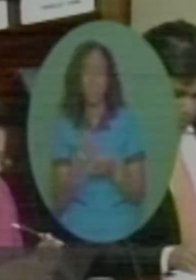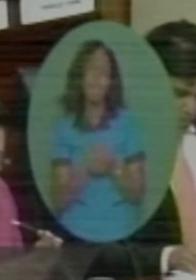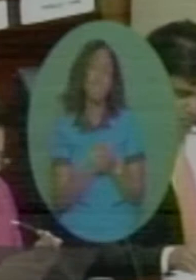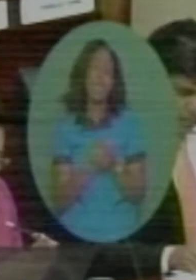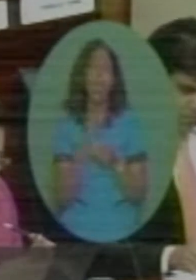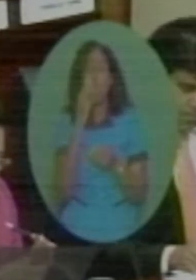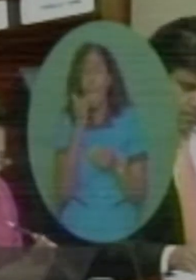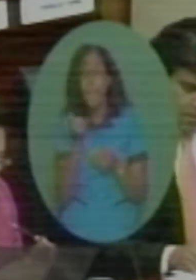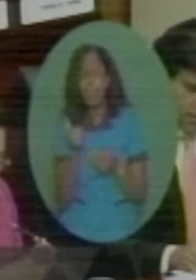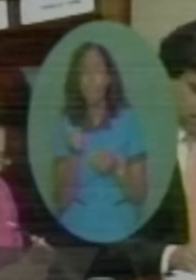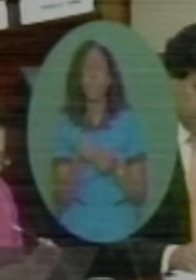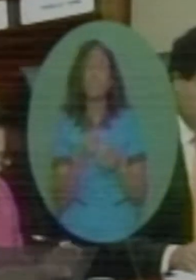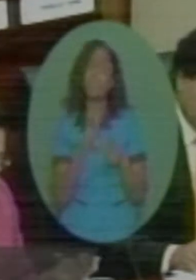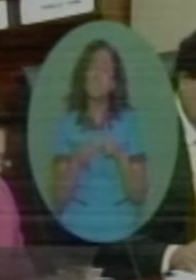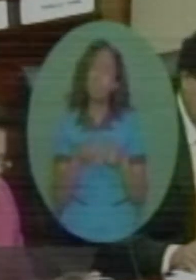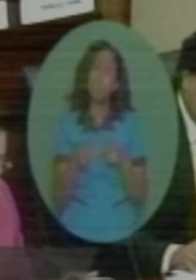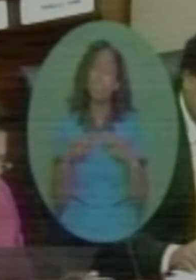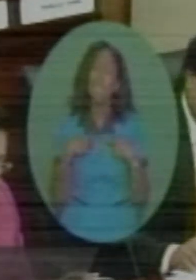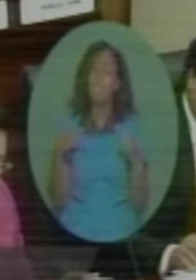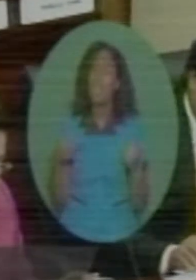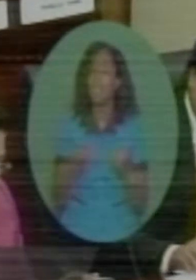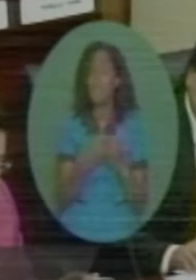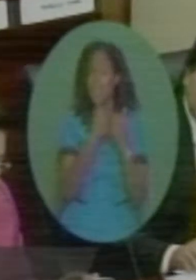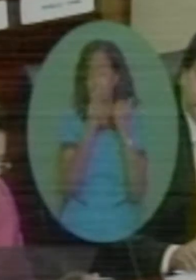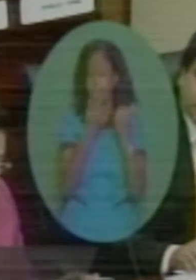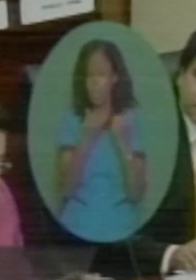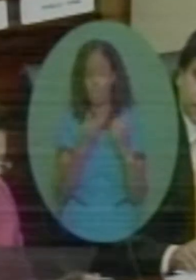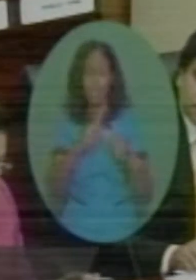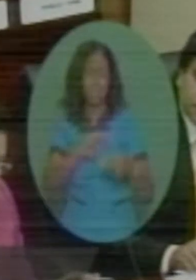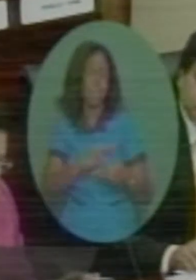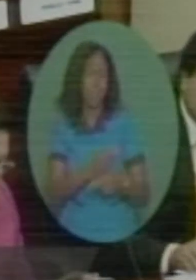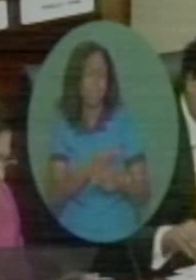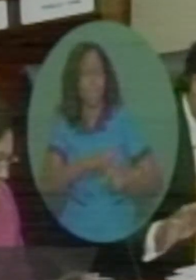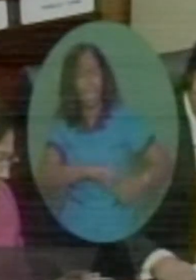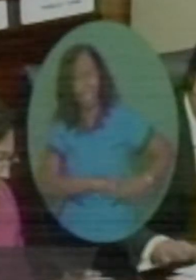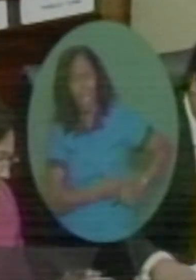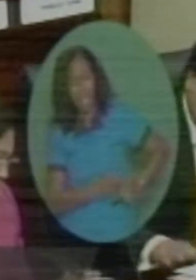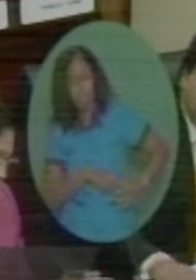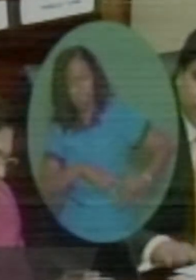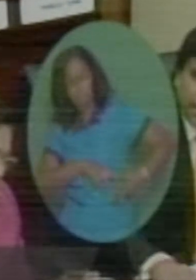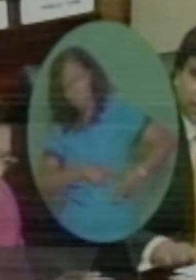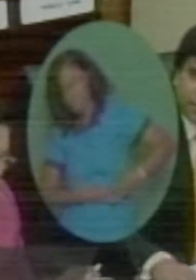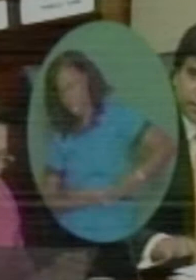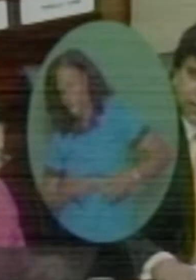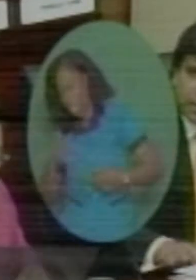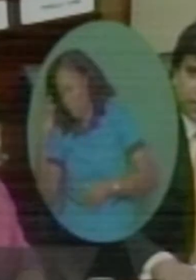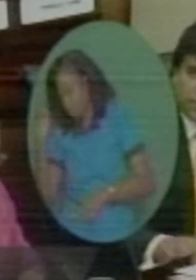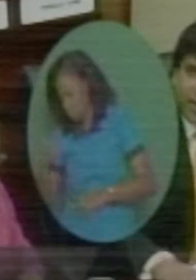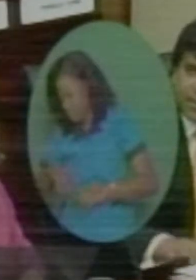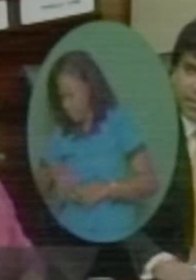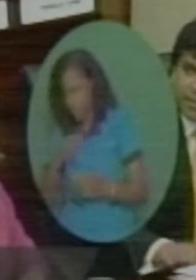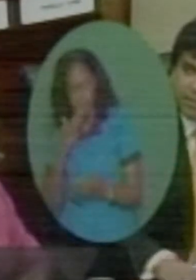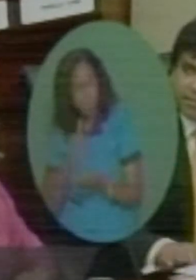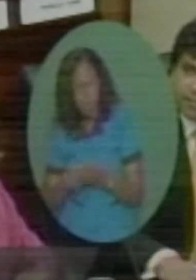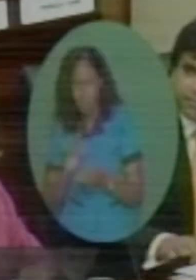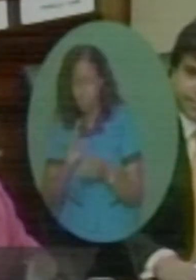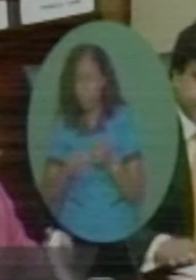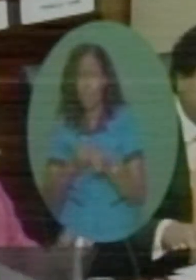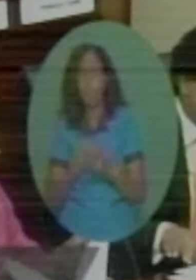sustaining bodily injuries from accidents involving vehicles driven by uninsured drivers.